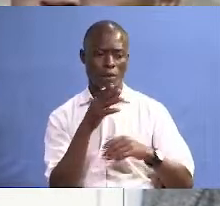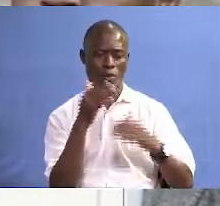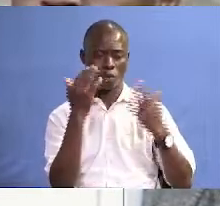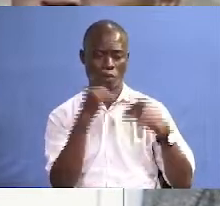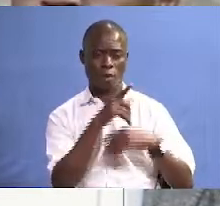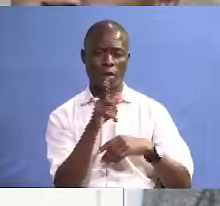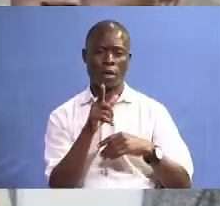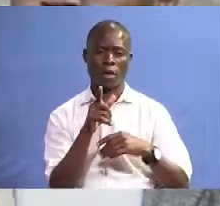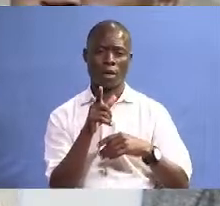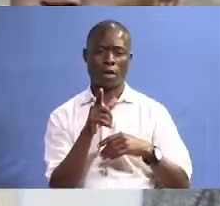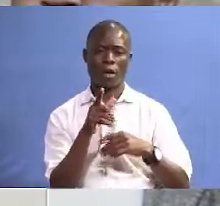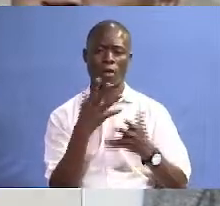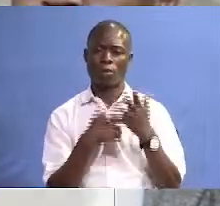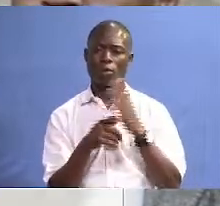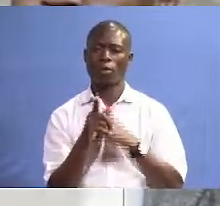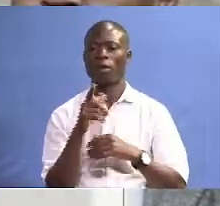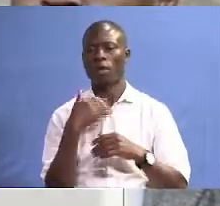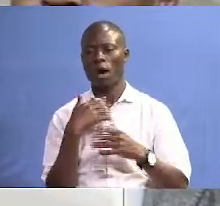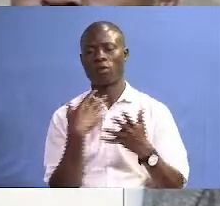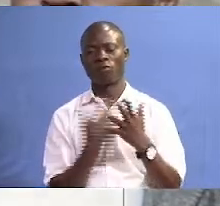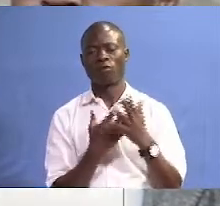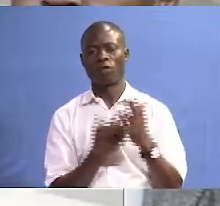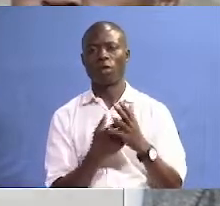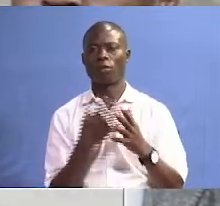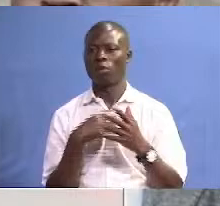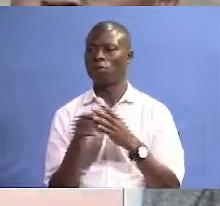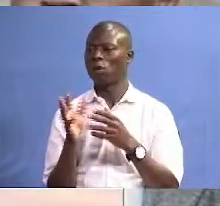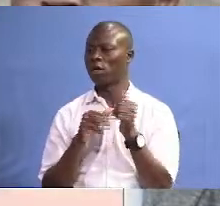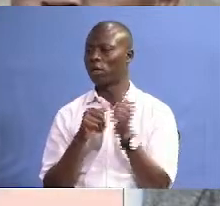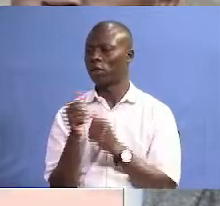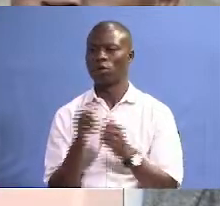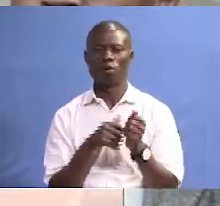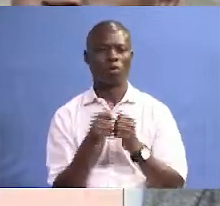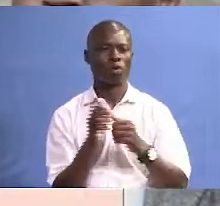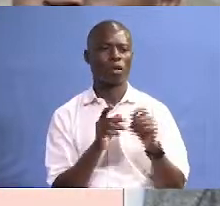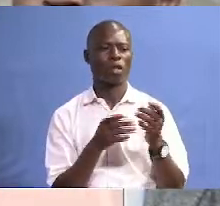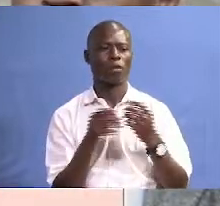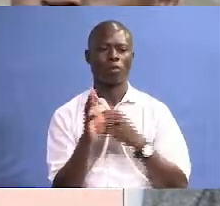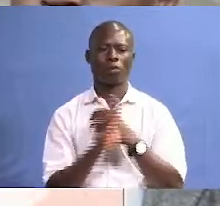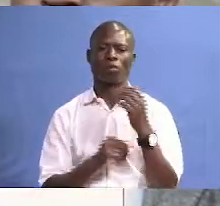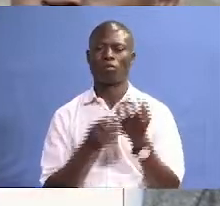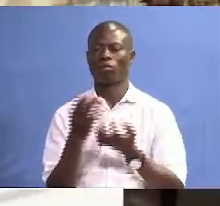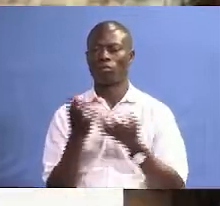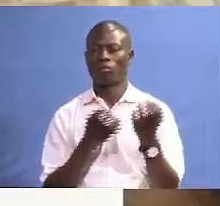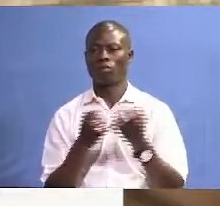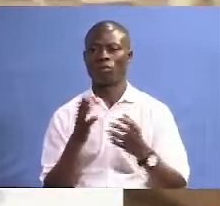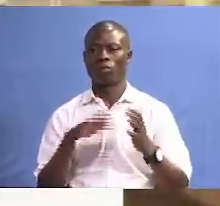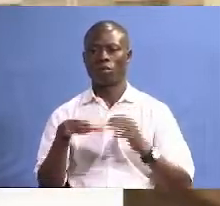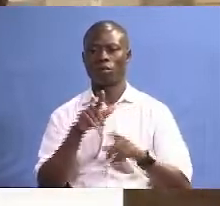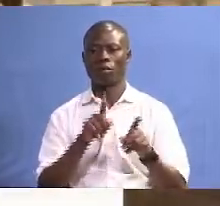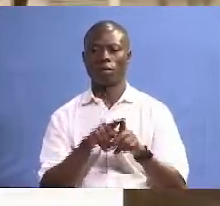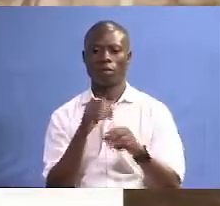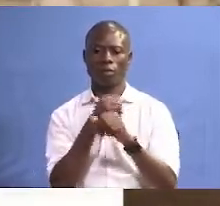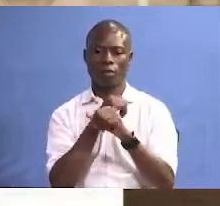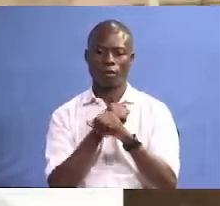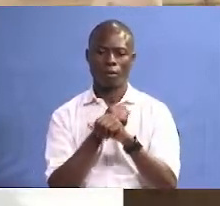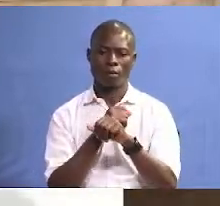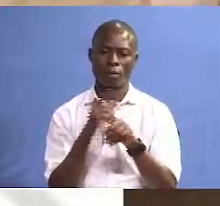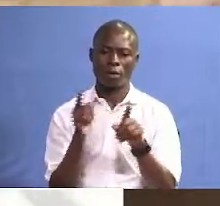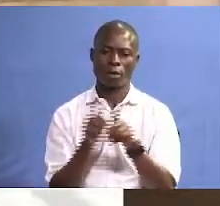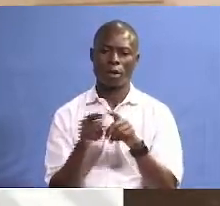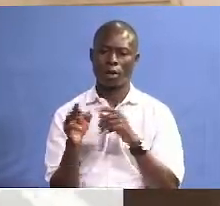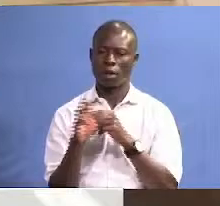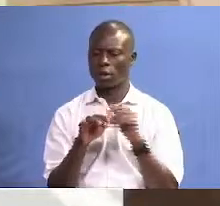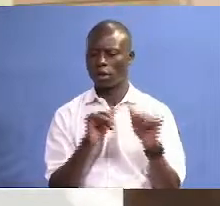Wale walipora mali ya one of the businessmen uko upande ya Kiritiri. Security agencies are still